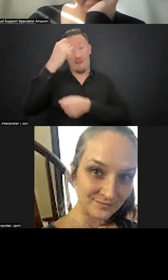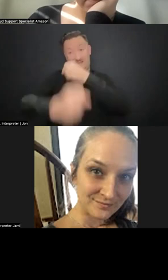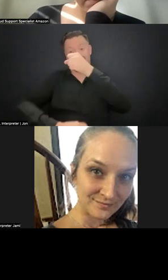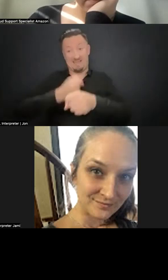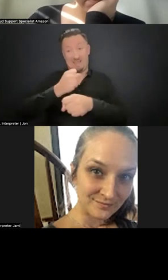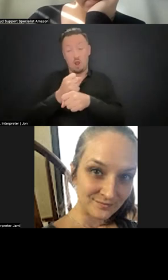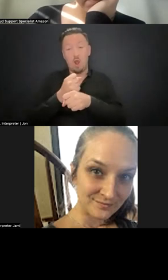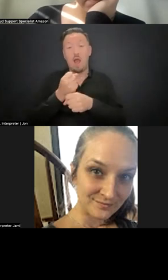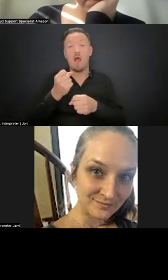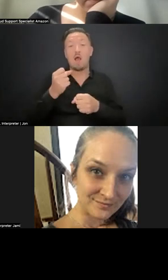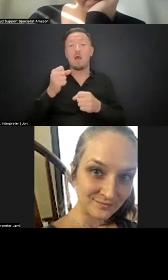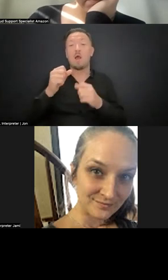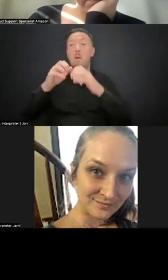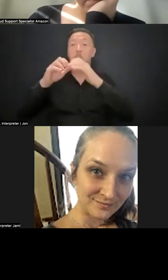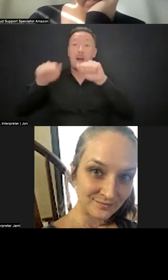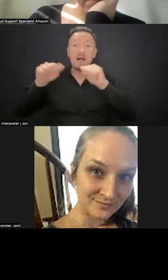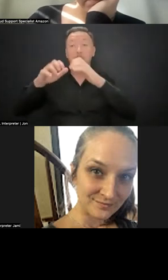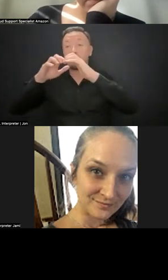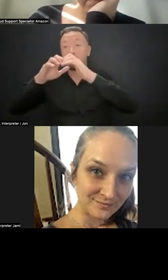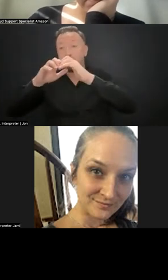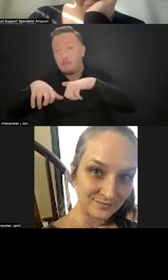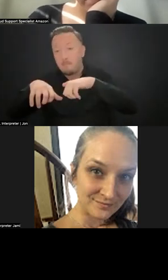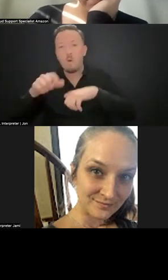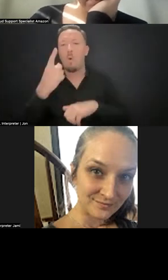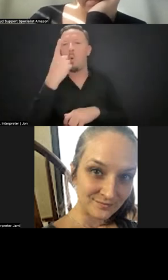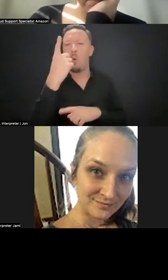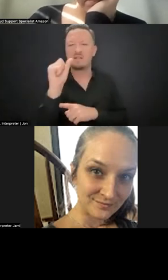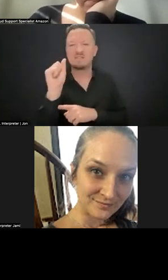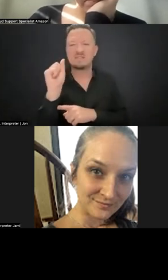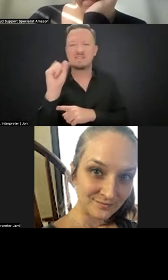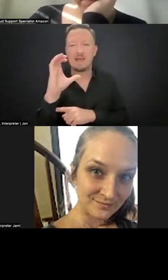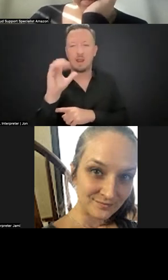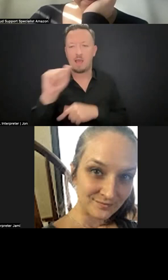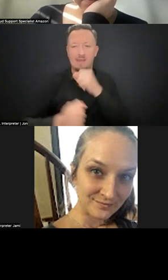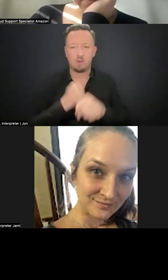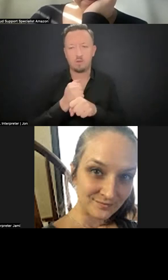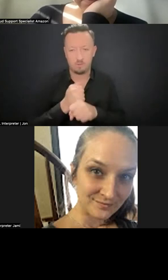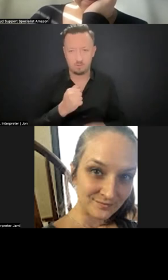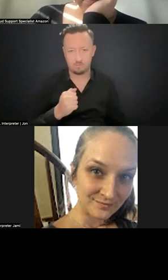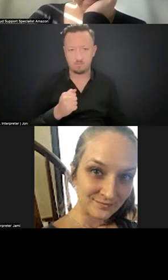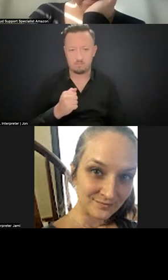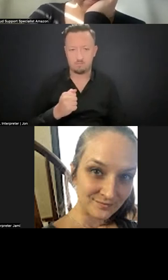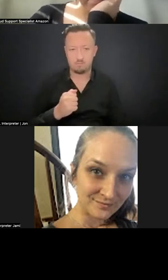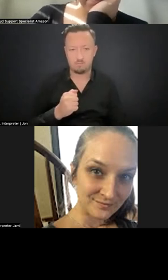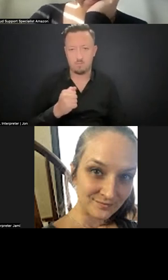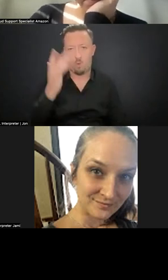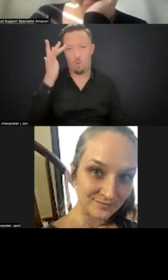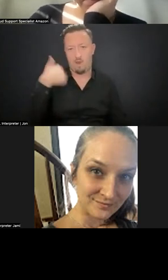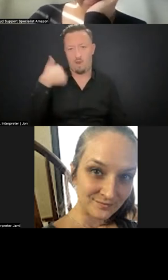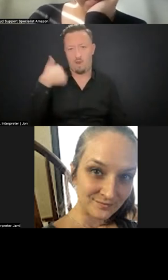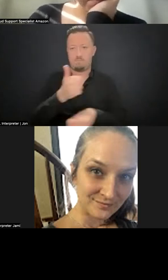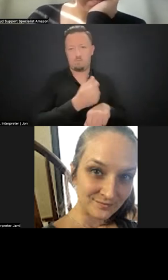do all of that. I can demo it in this class. Even we'll demo this, and maybe later section I'll show you this